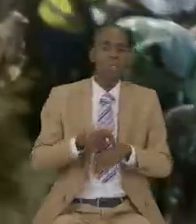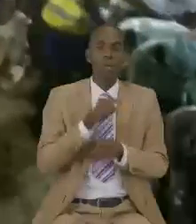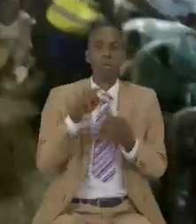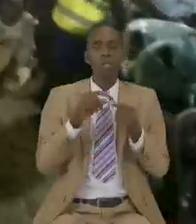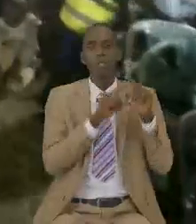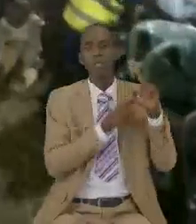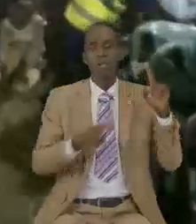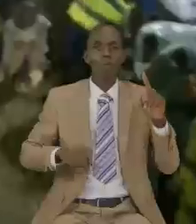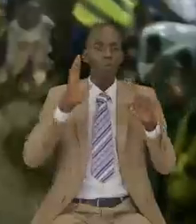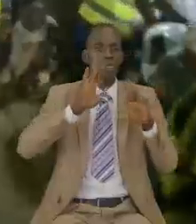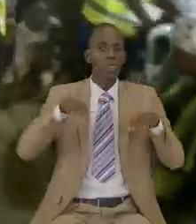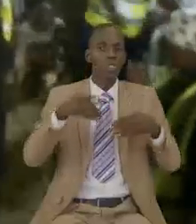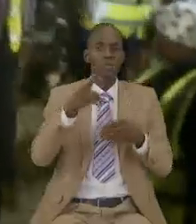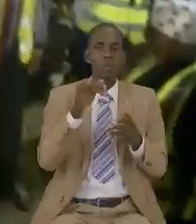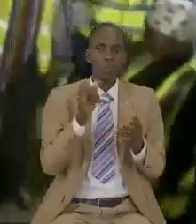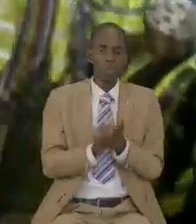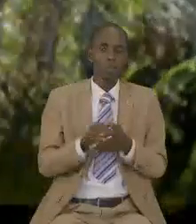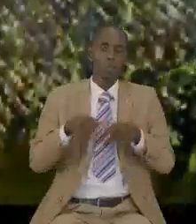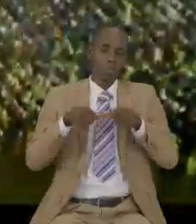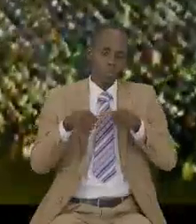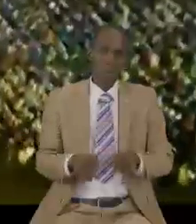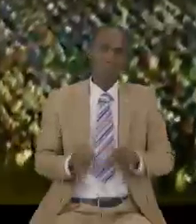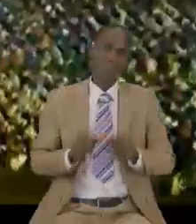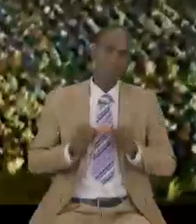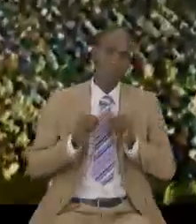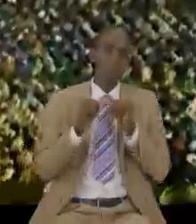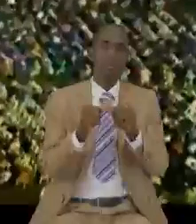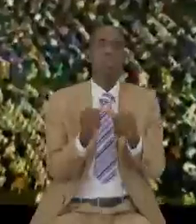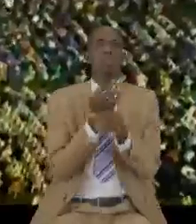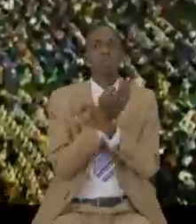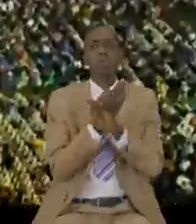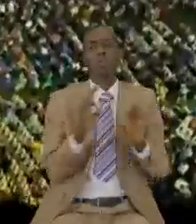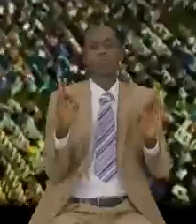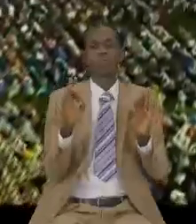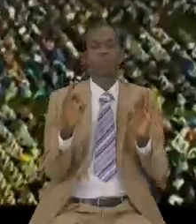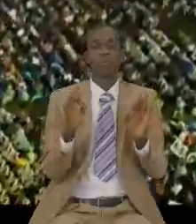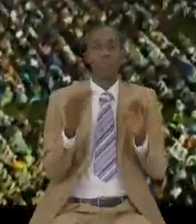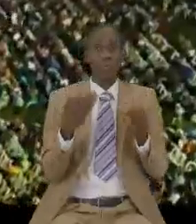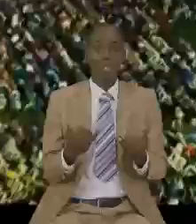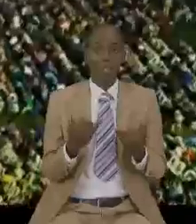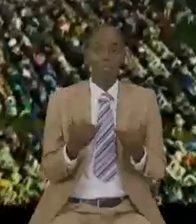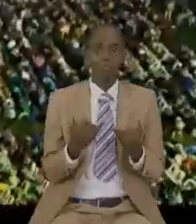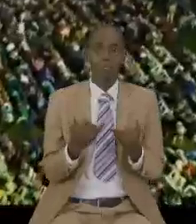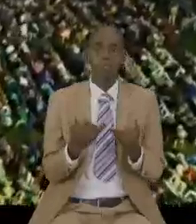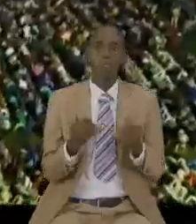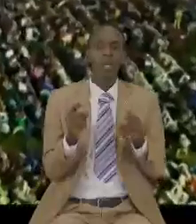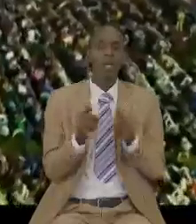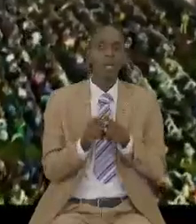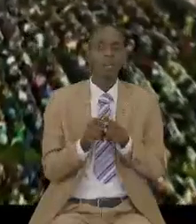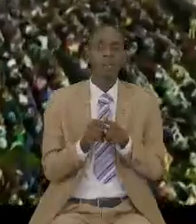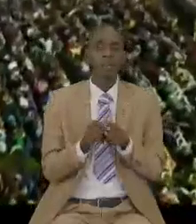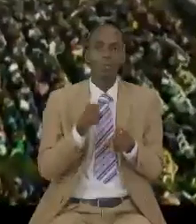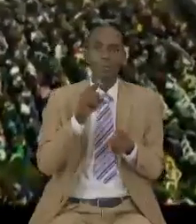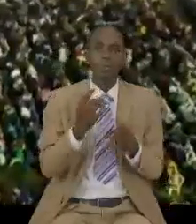that permanent, perpetual freedom. Heads bowed and eyes closed. As you want to